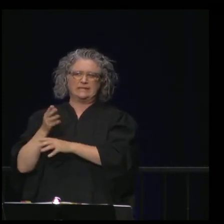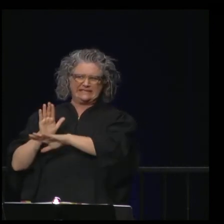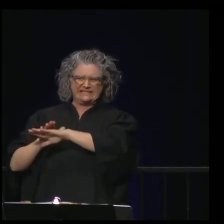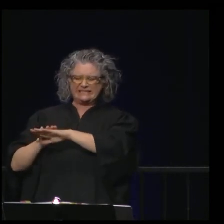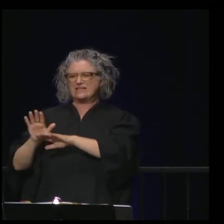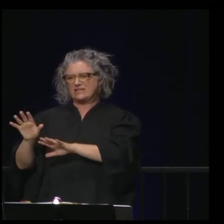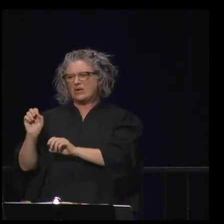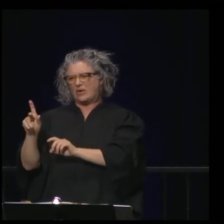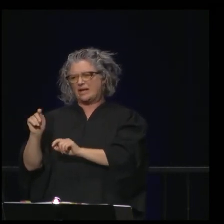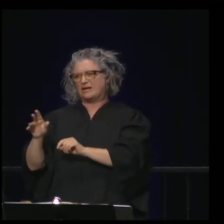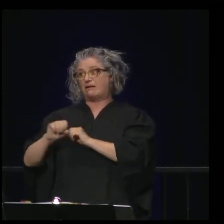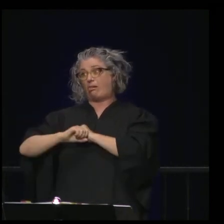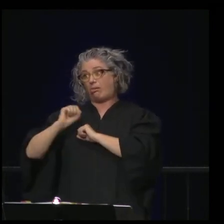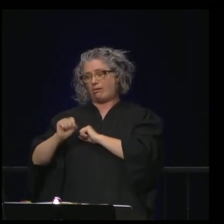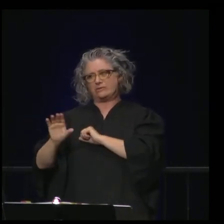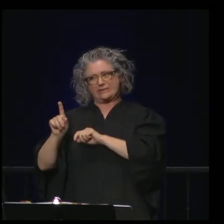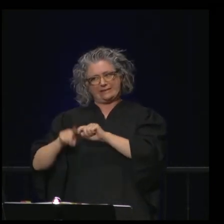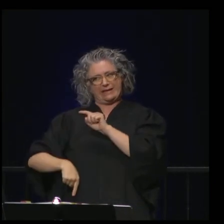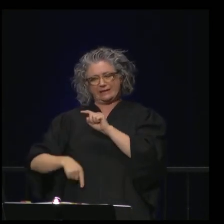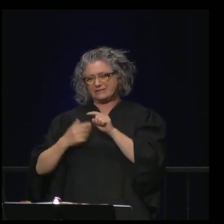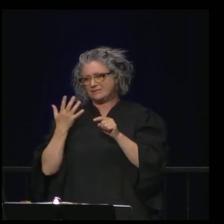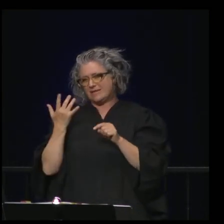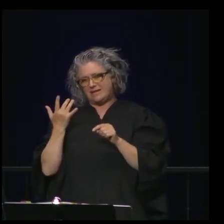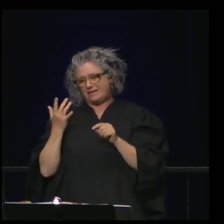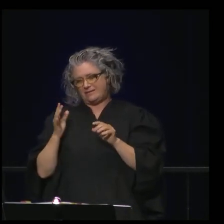about saying, okay, Hossein, you can't go too long because